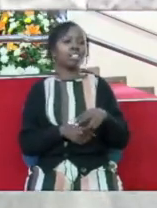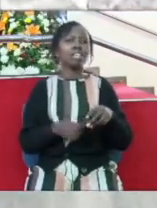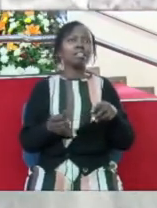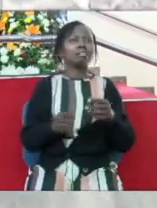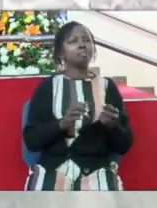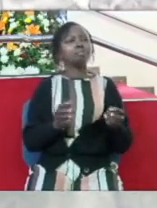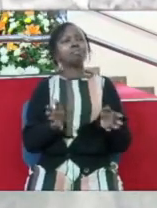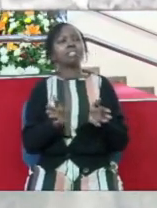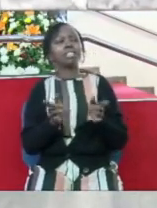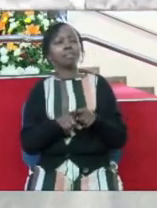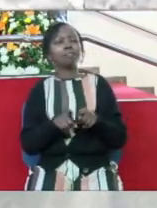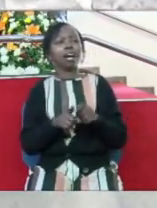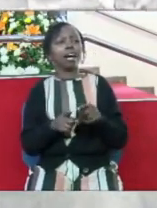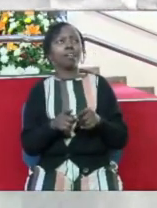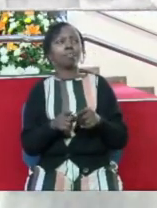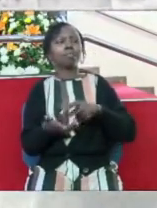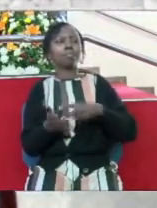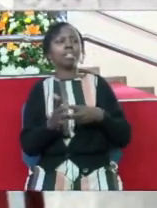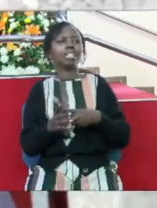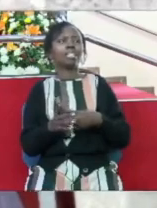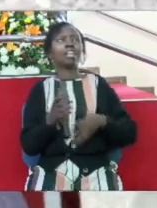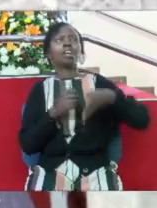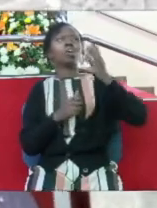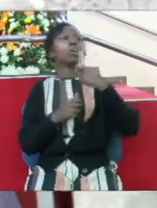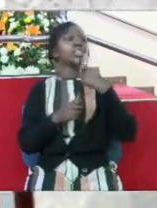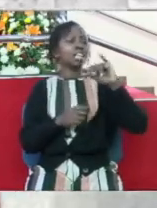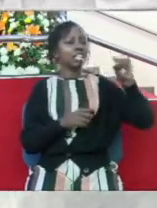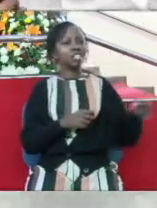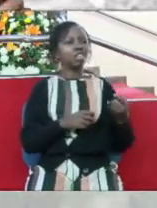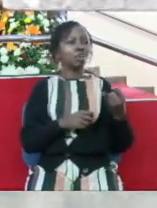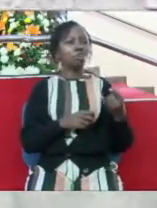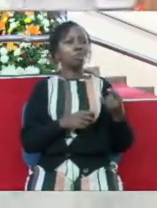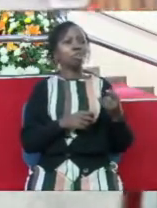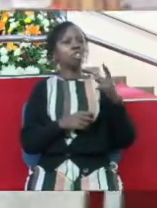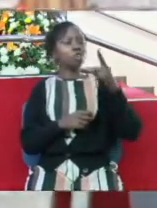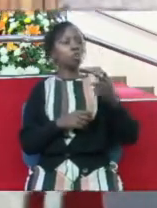Mungu alikuwa anamwambia. You will never get balance on your own. Ya kwamba hautasimama